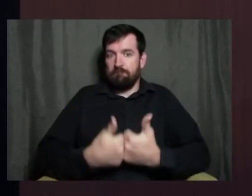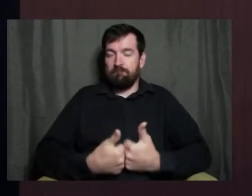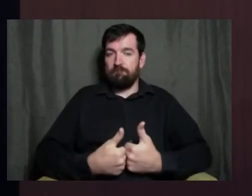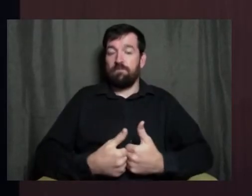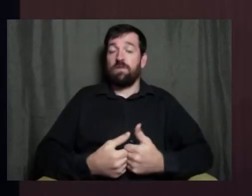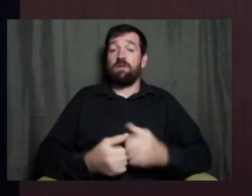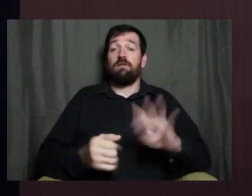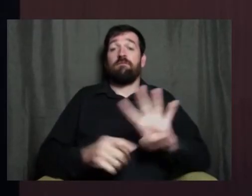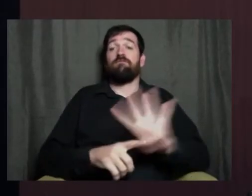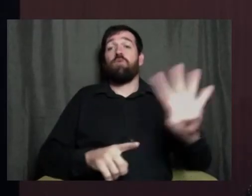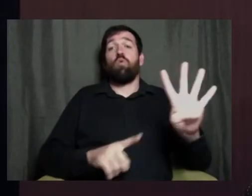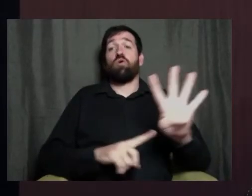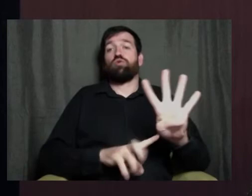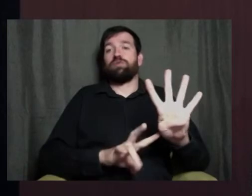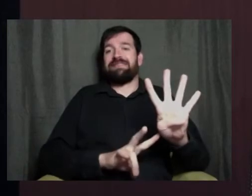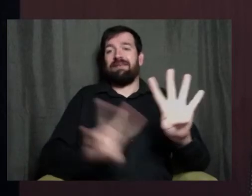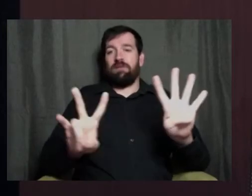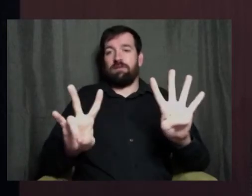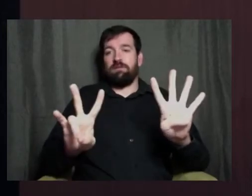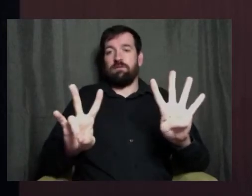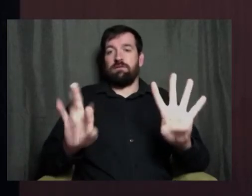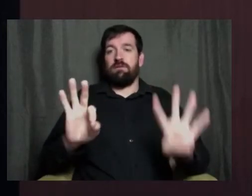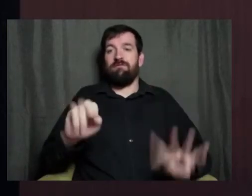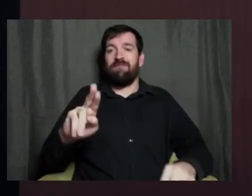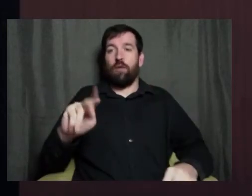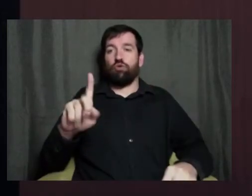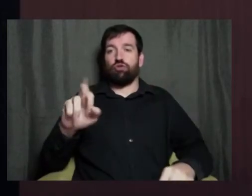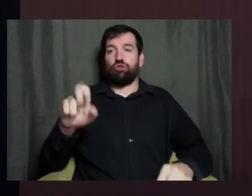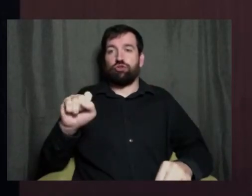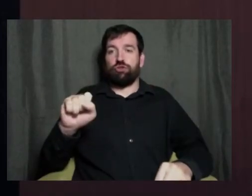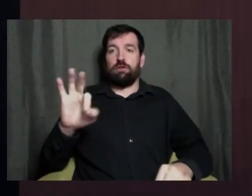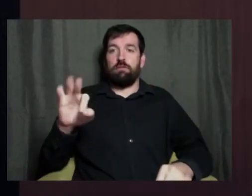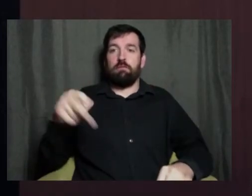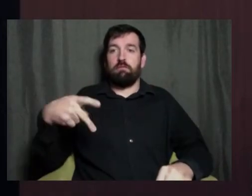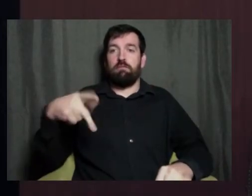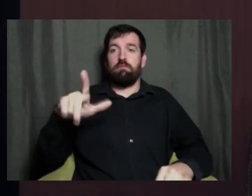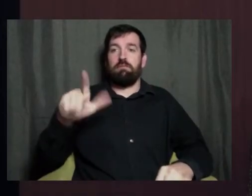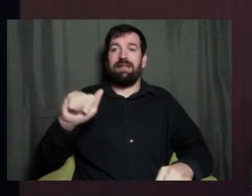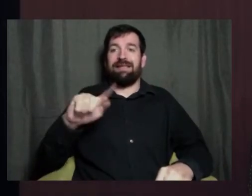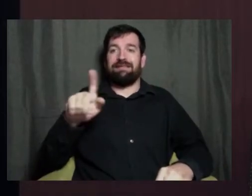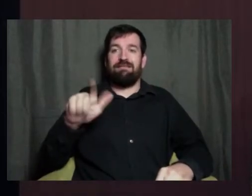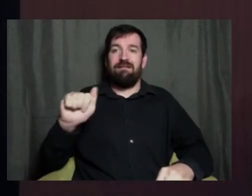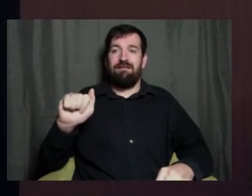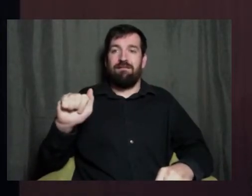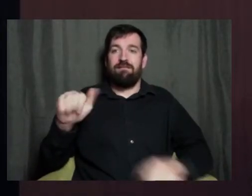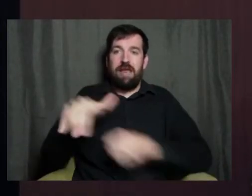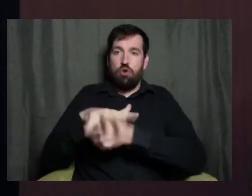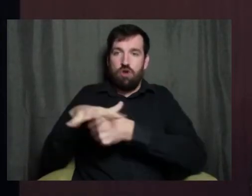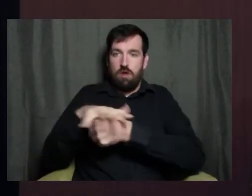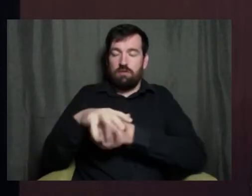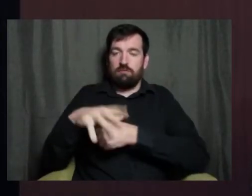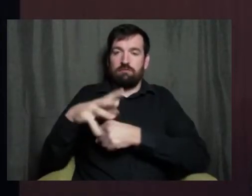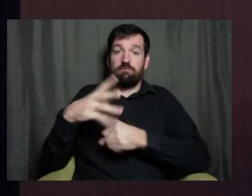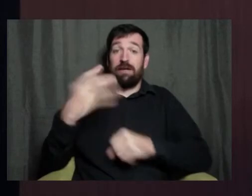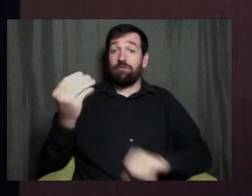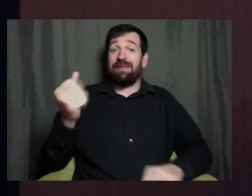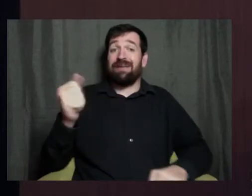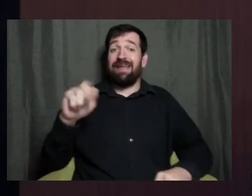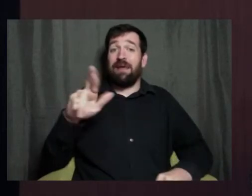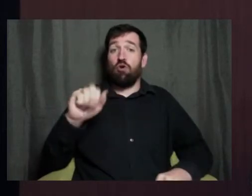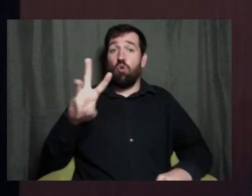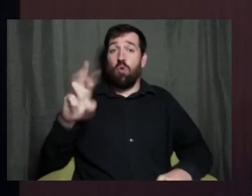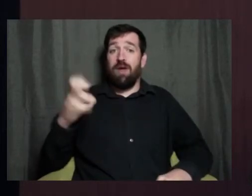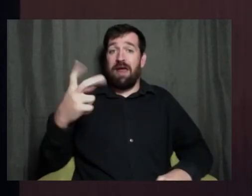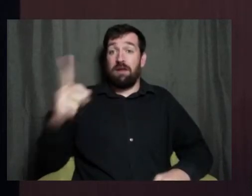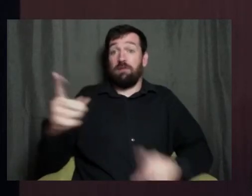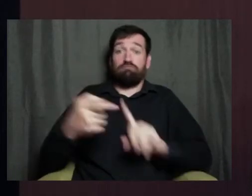until 7 in the Founders Plaza area outside of Arrowhead Stadium. That is tonight. It is free. It is put on by the health system